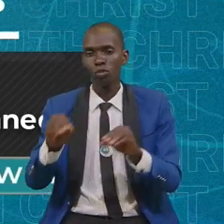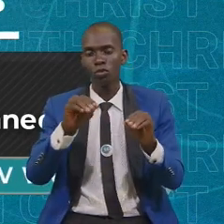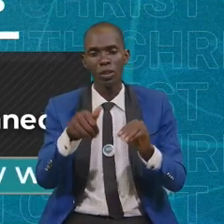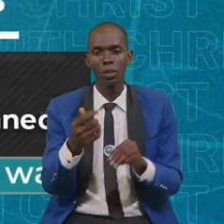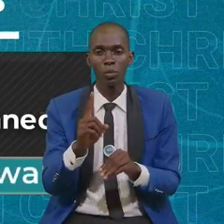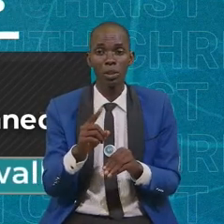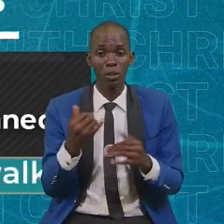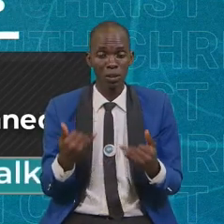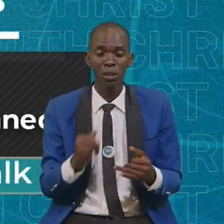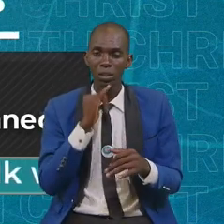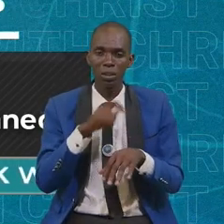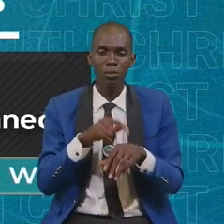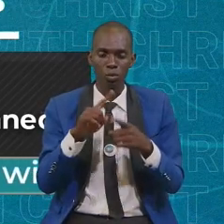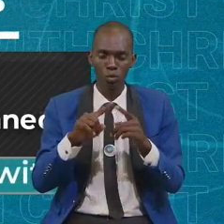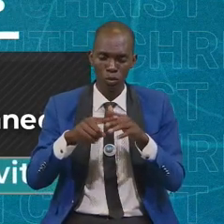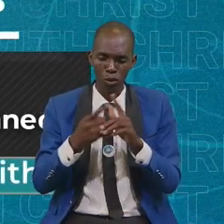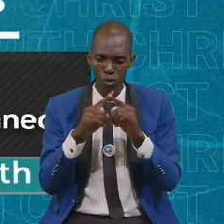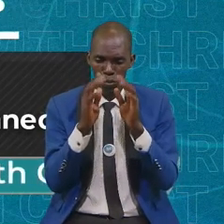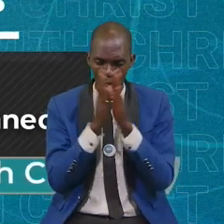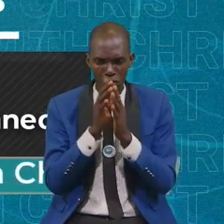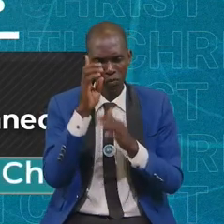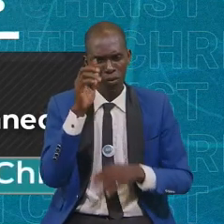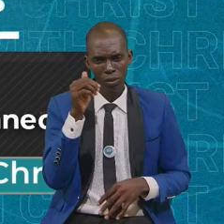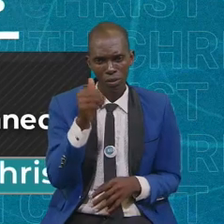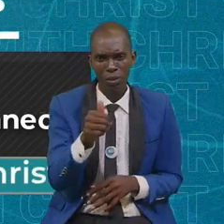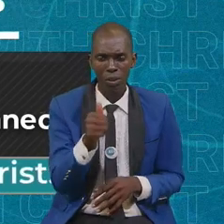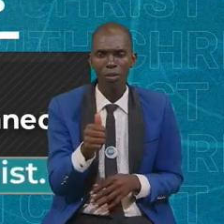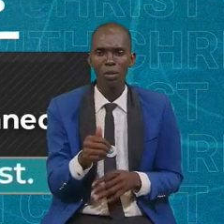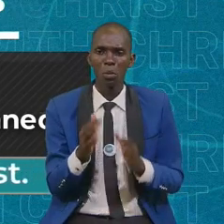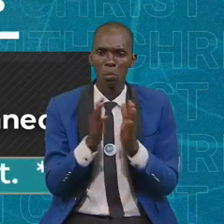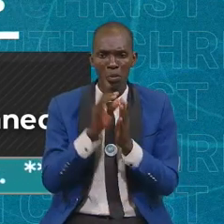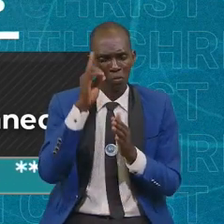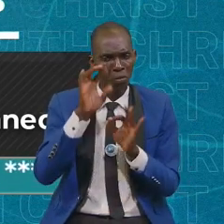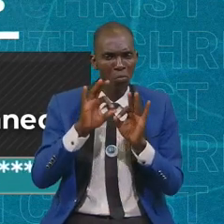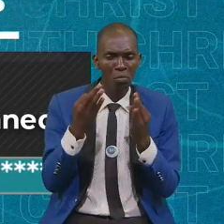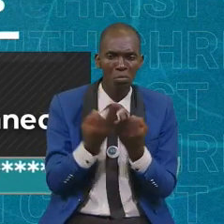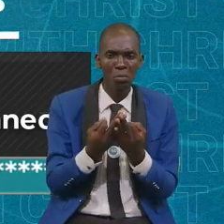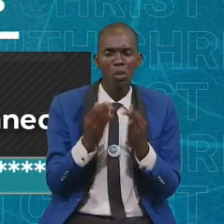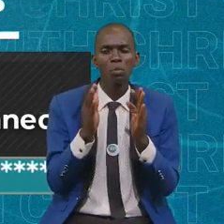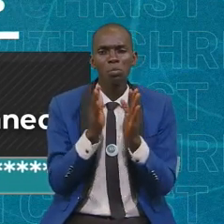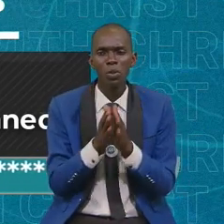He's a miracle worker. And He will do your own for you tonight.